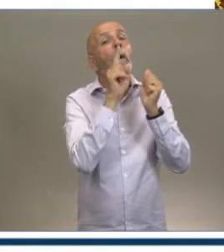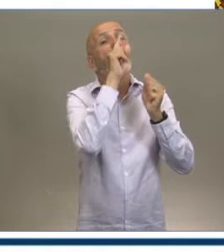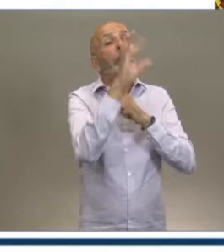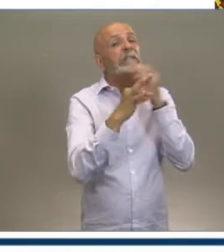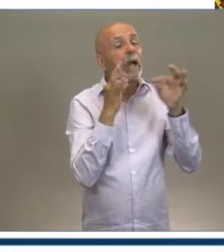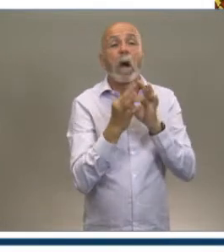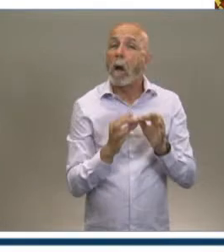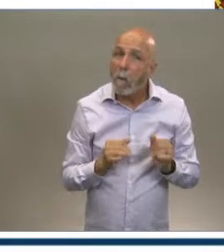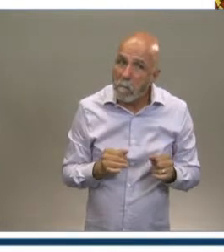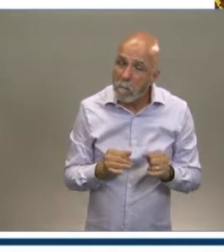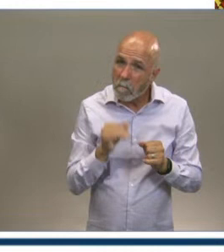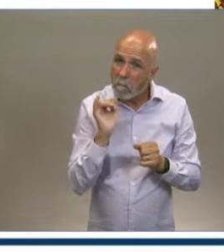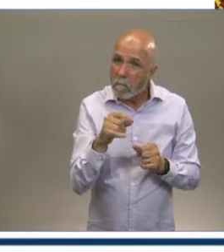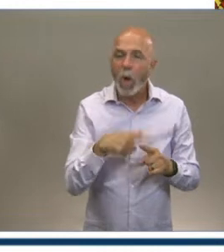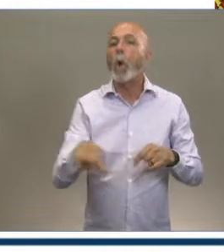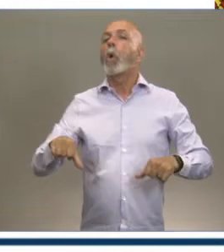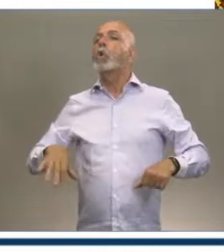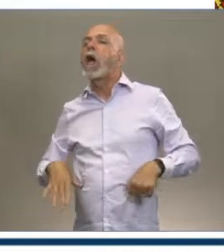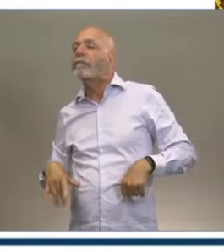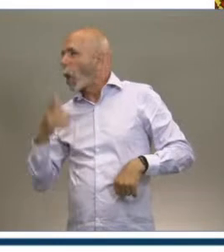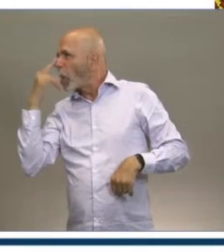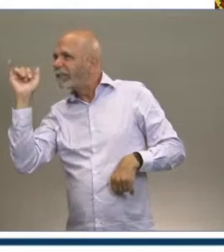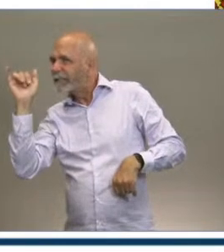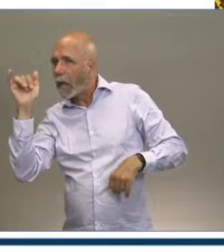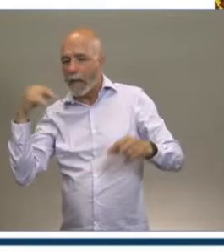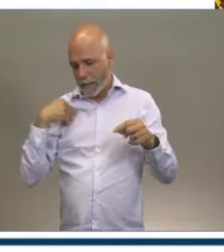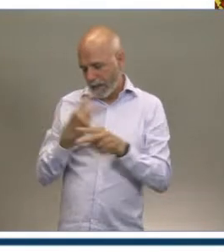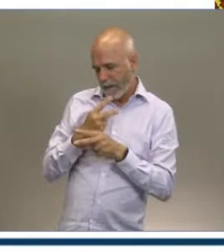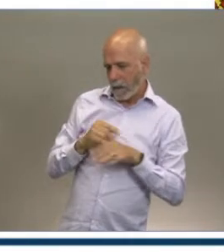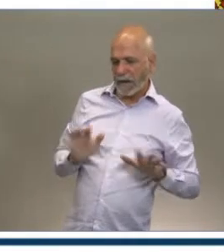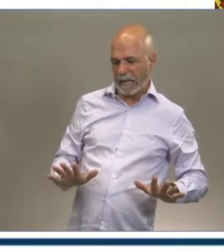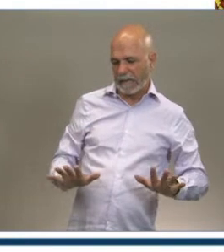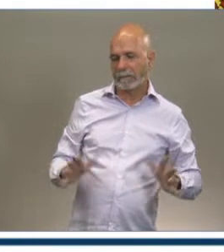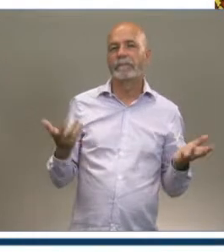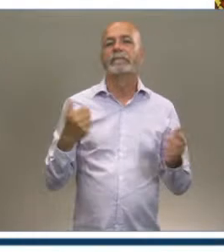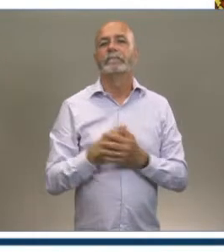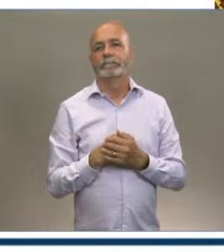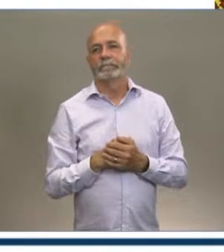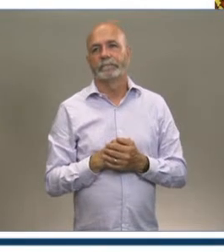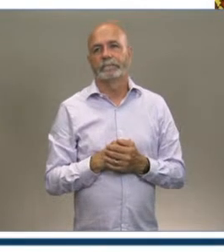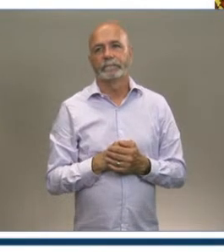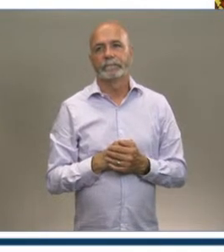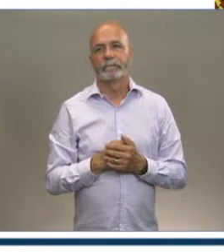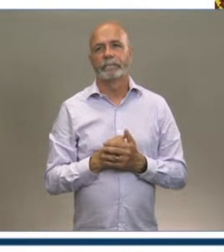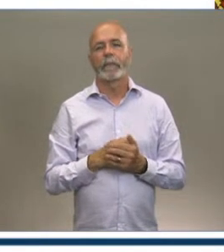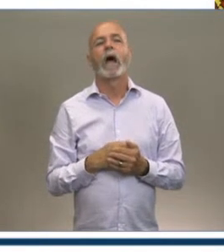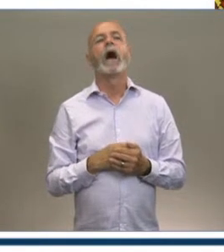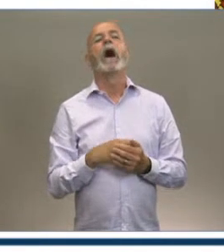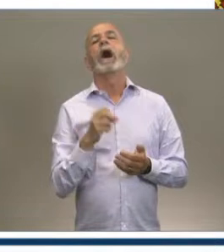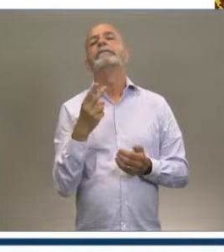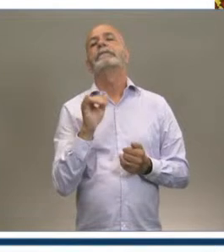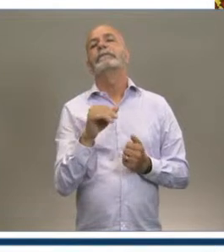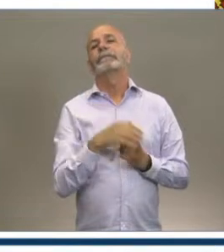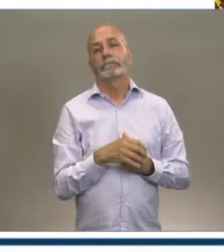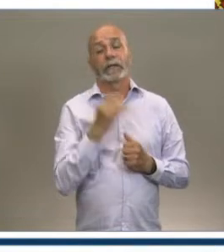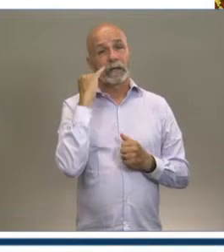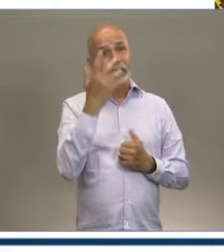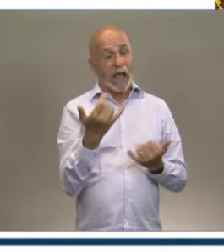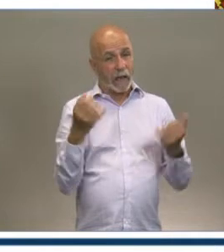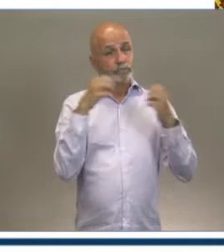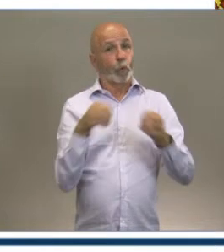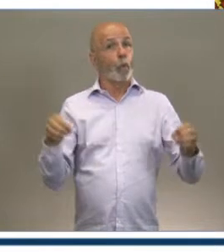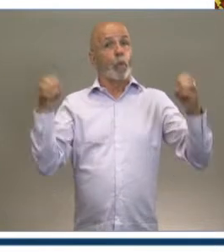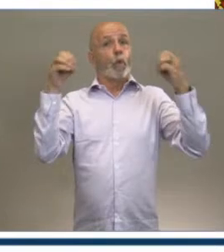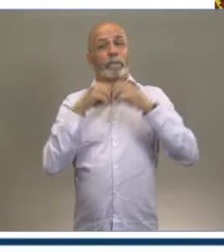your follow-up, Lindsay. Thank you for that. Given the impressive ramp-up of our vaccine program, especially with a jump in